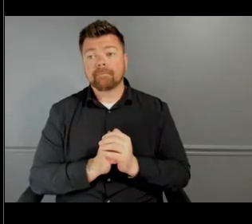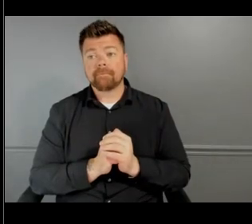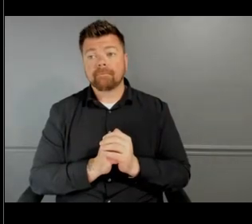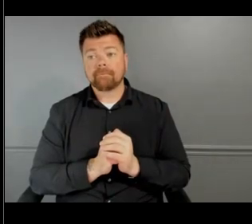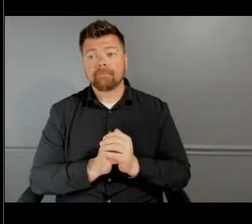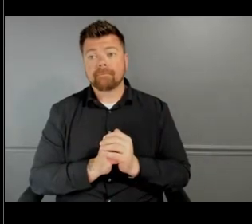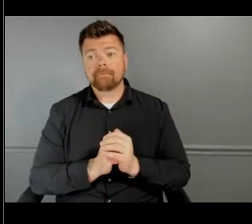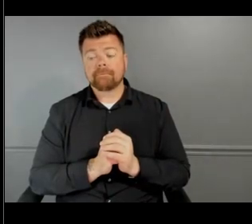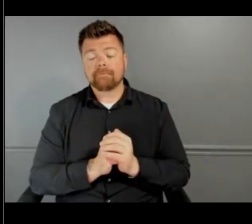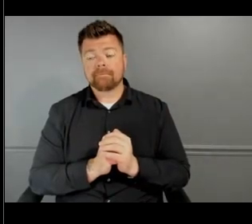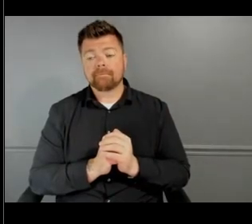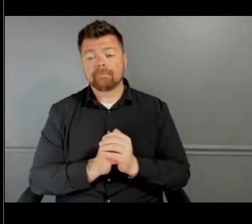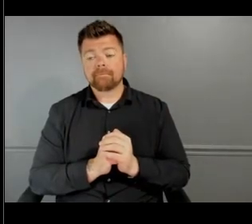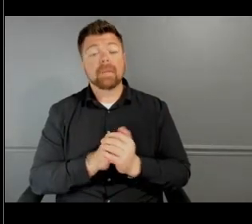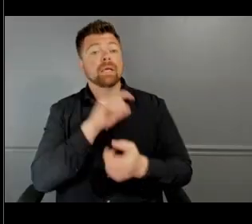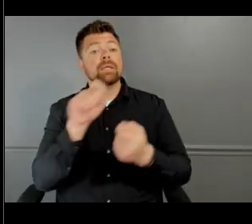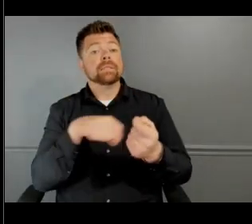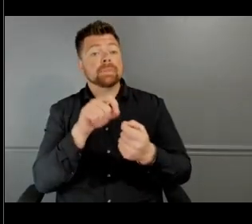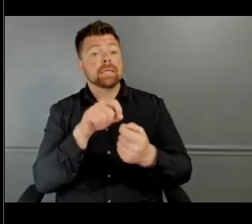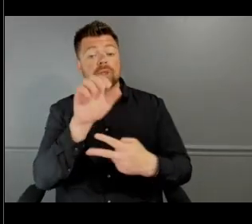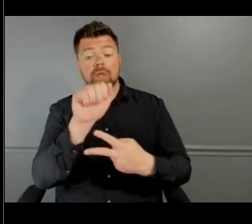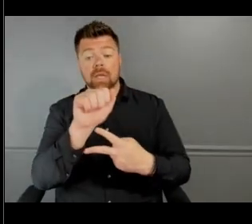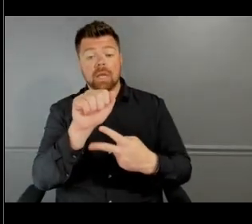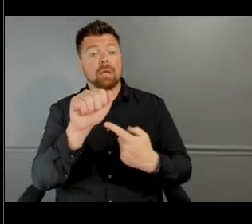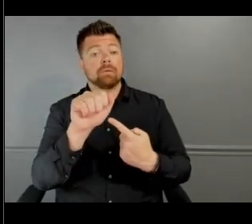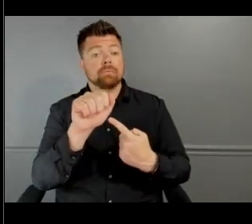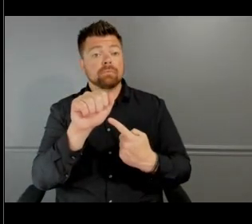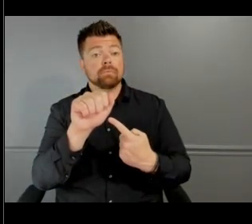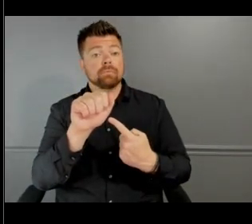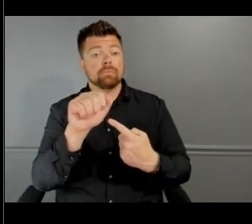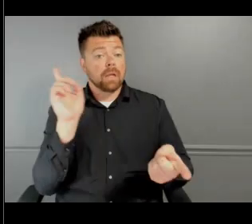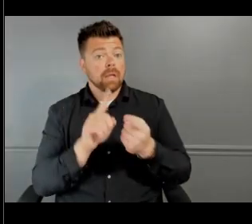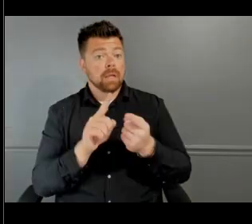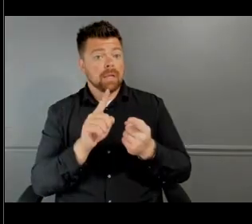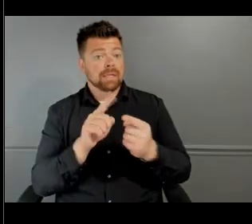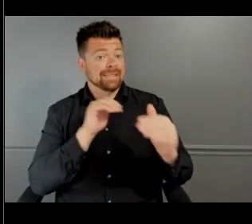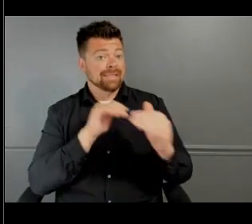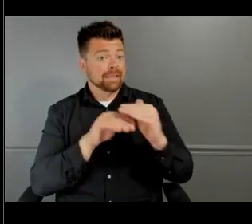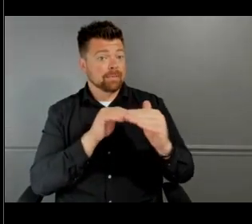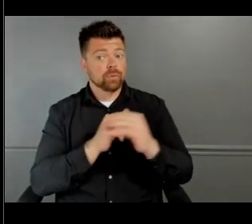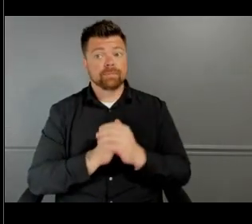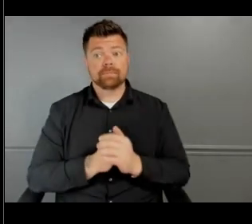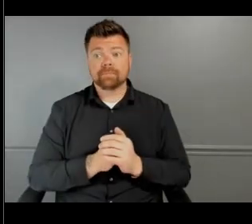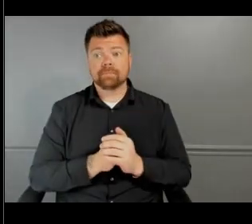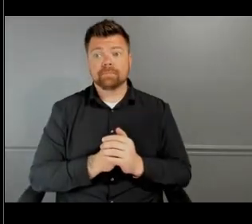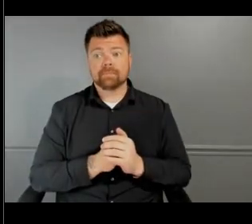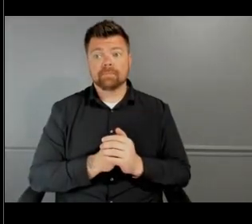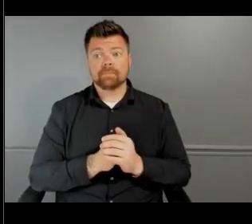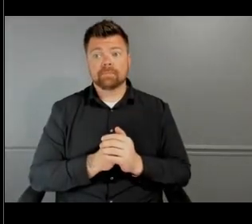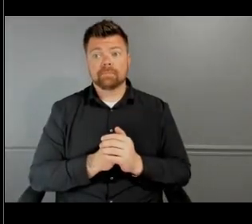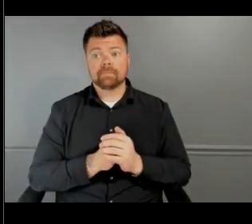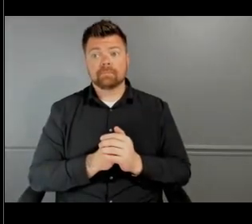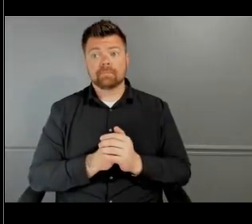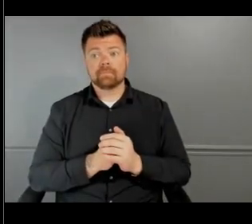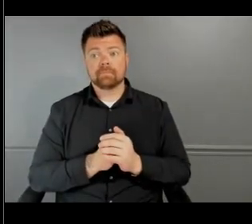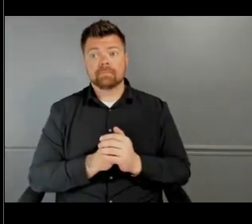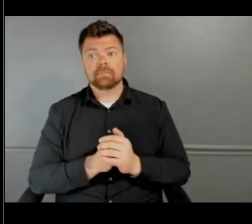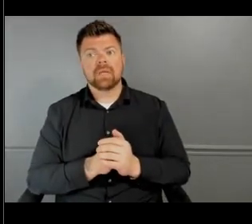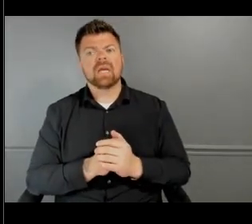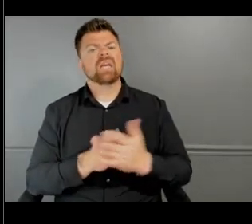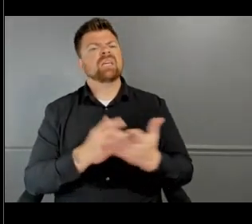are: Specification A bathrooms are less accessible. A distinguishing